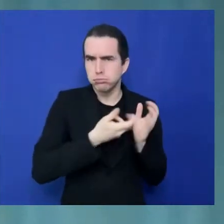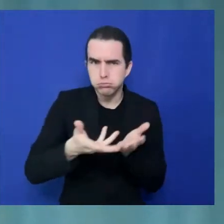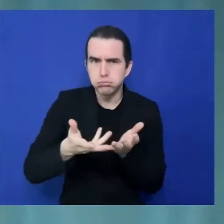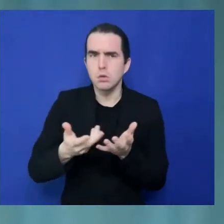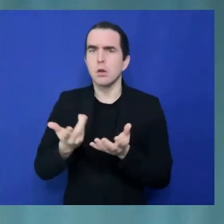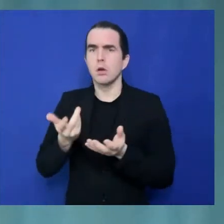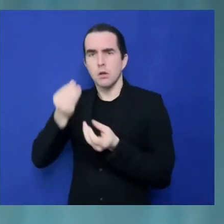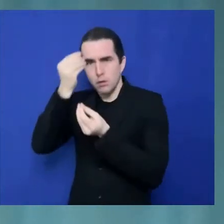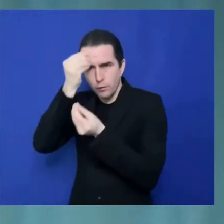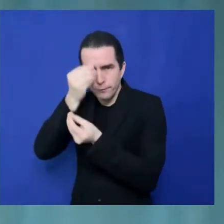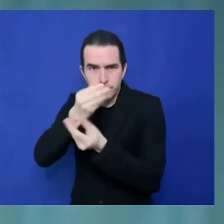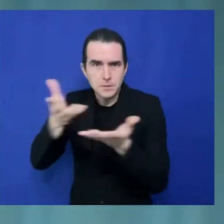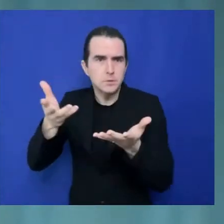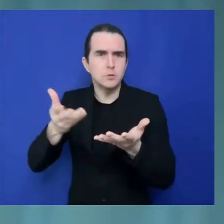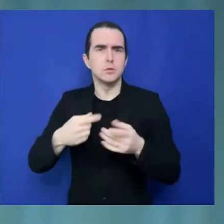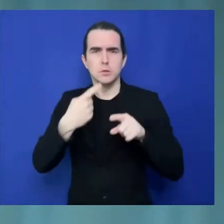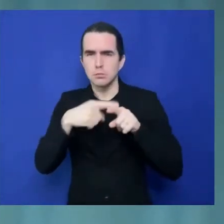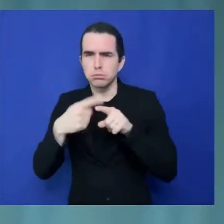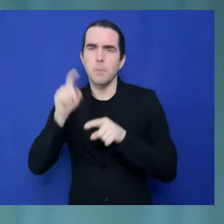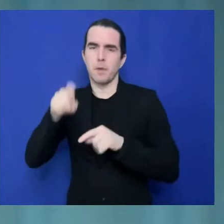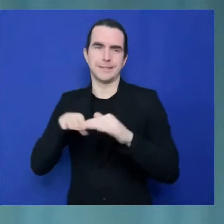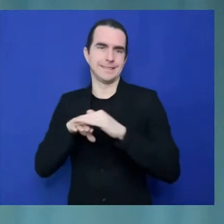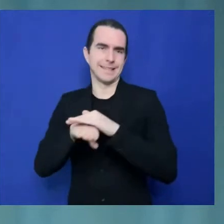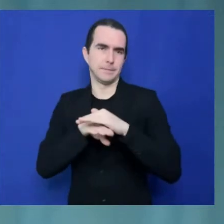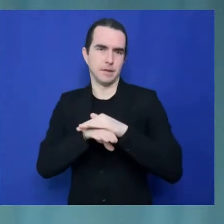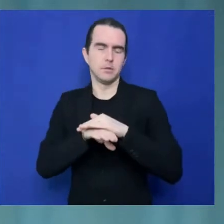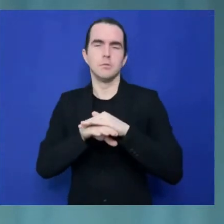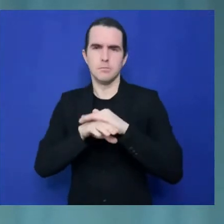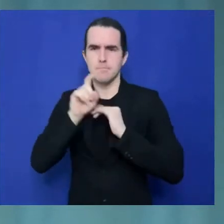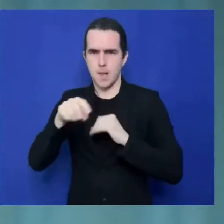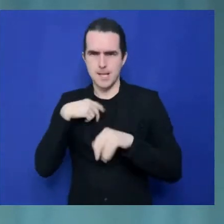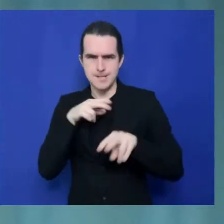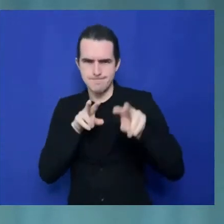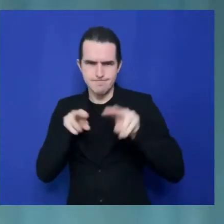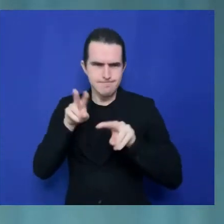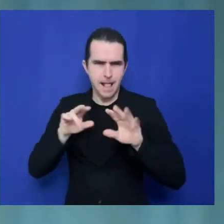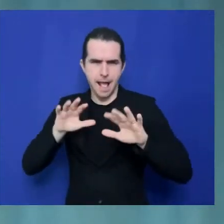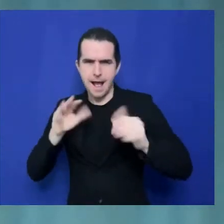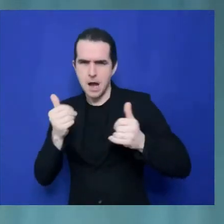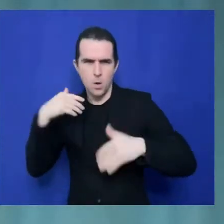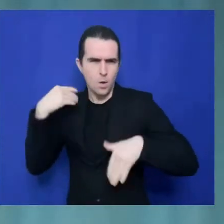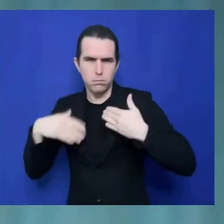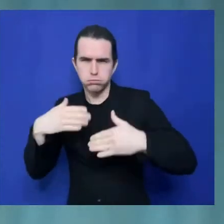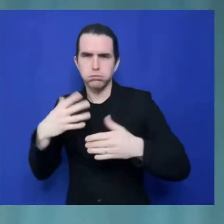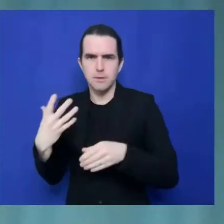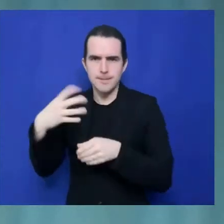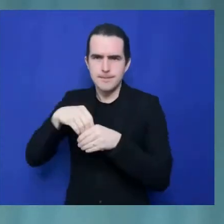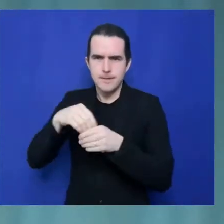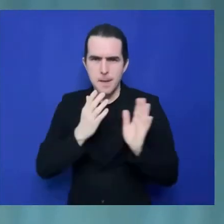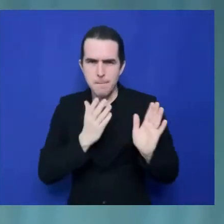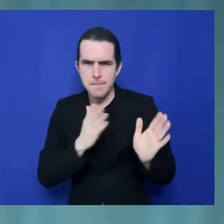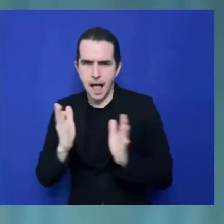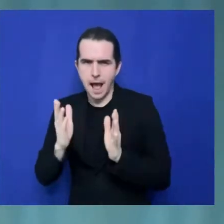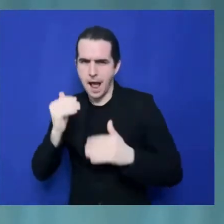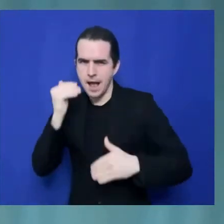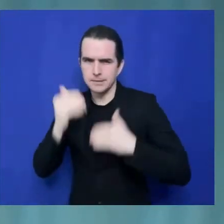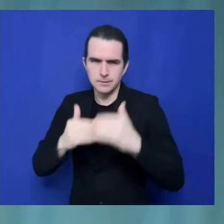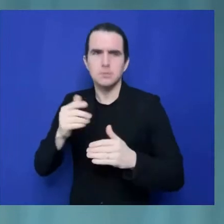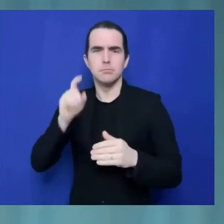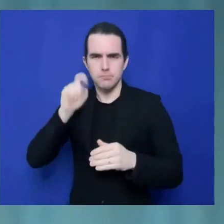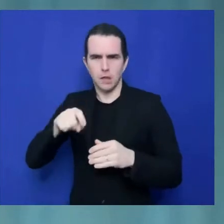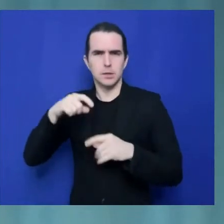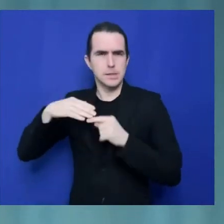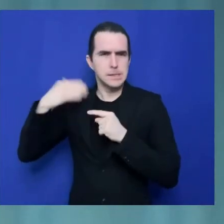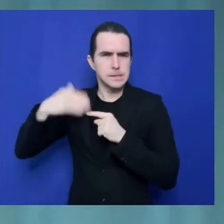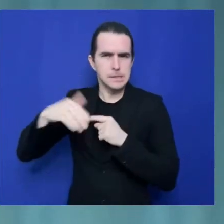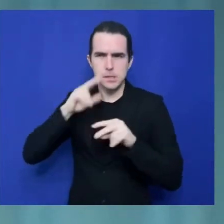International Center, where we are convening today, is an example of this approach. All entrances and most elevators have been